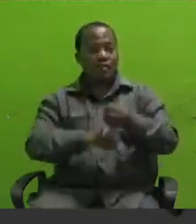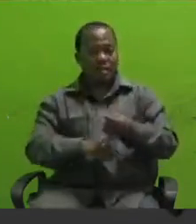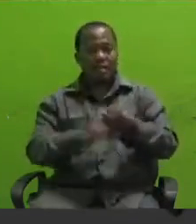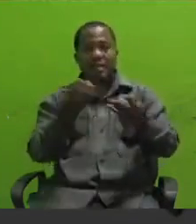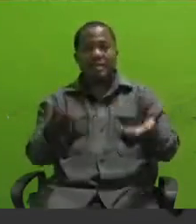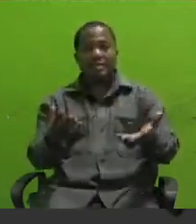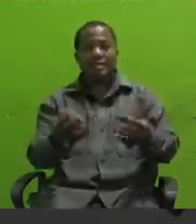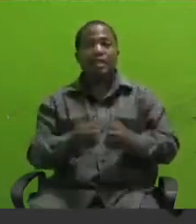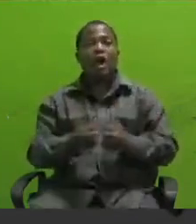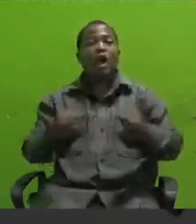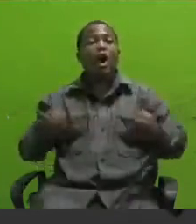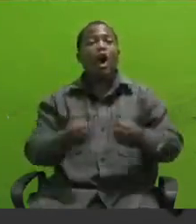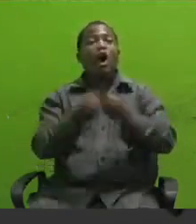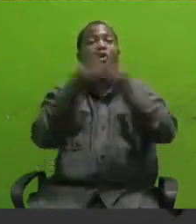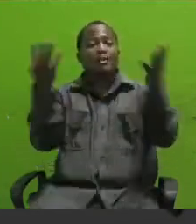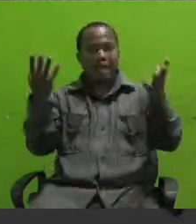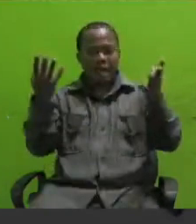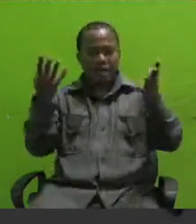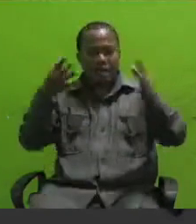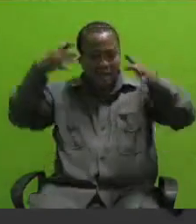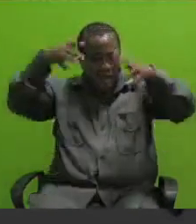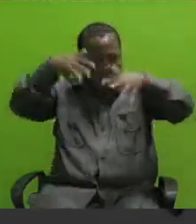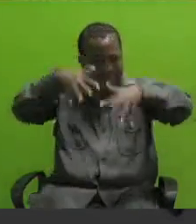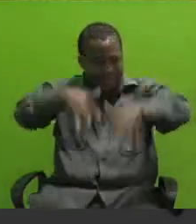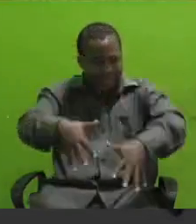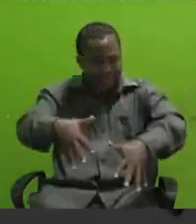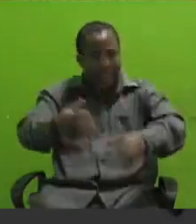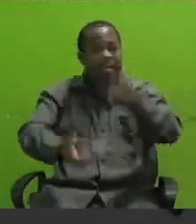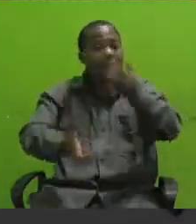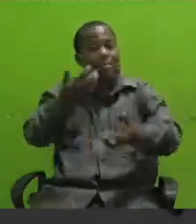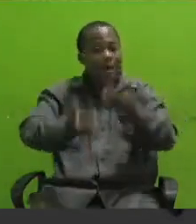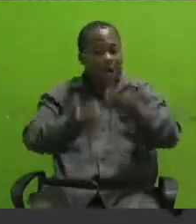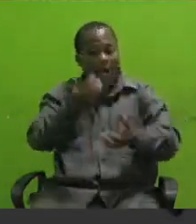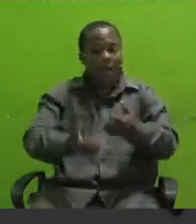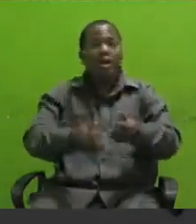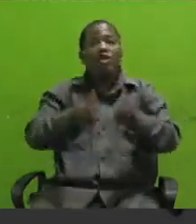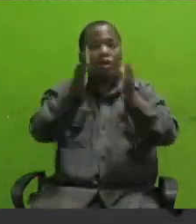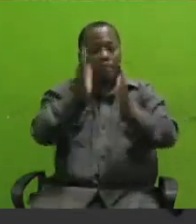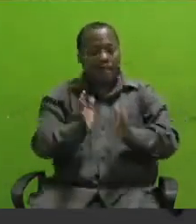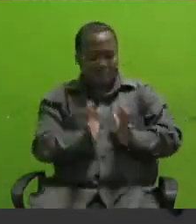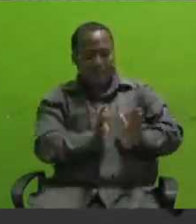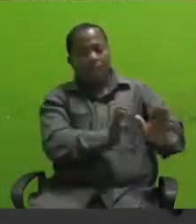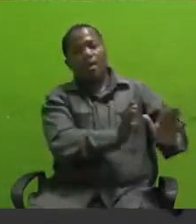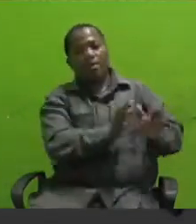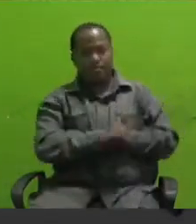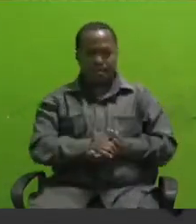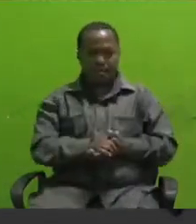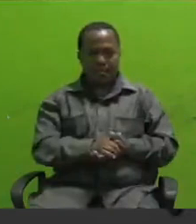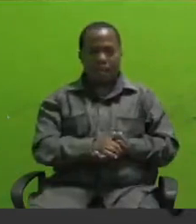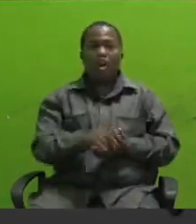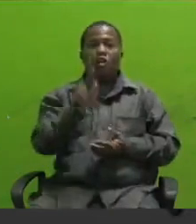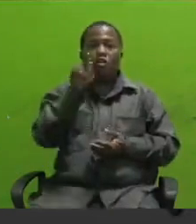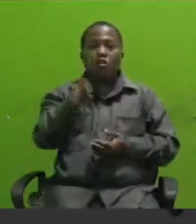Dear friends, oxidants accelerate burning, therefore they must be kept away from